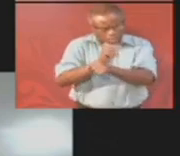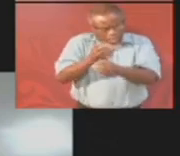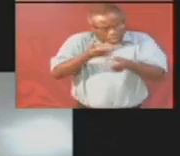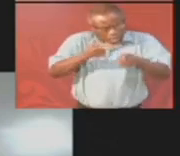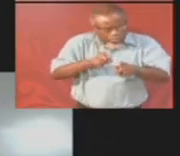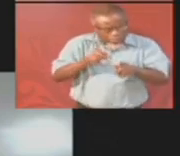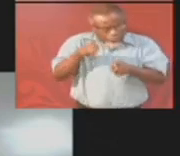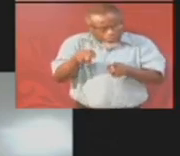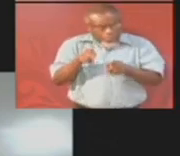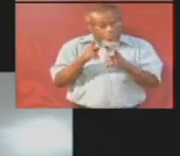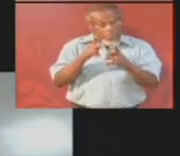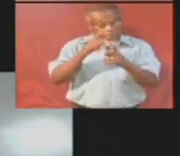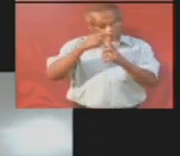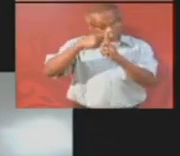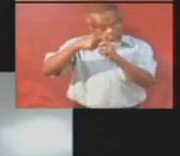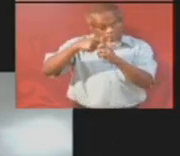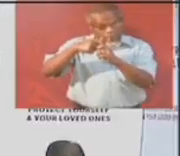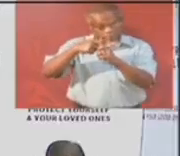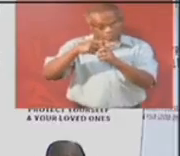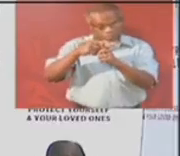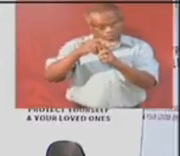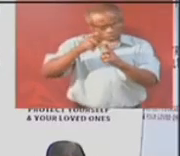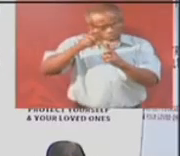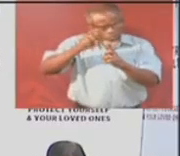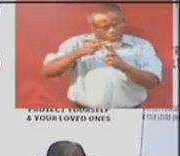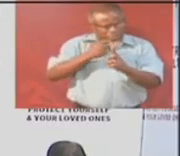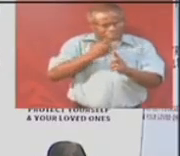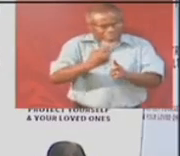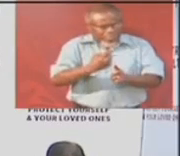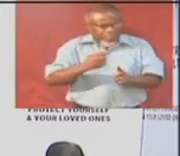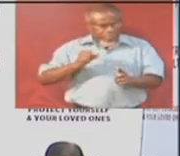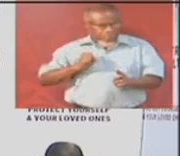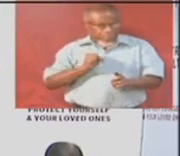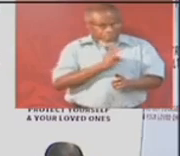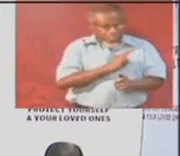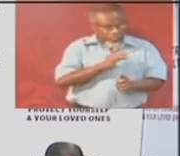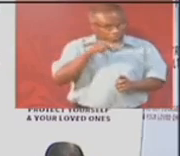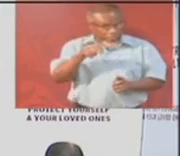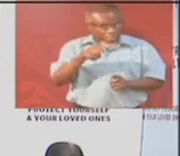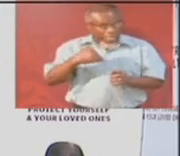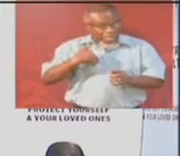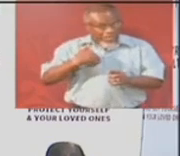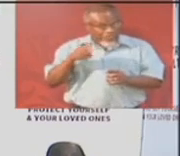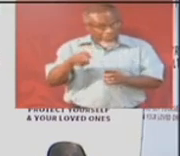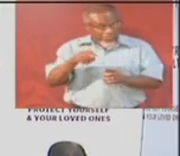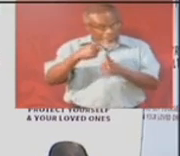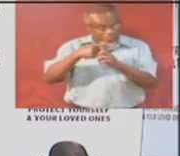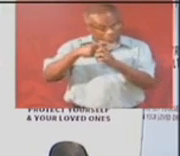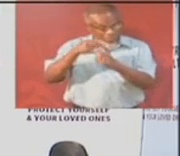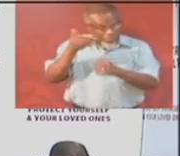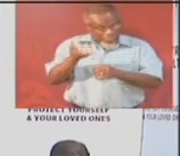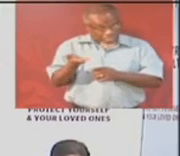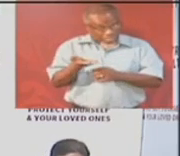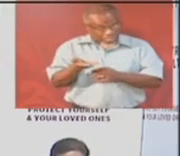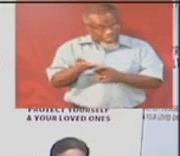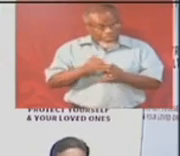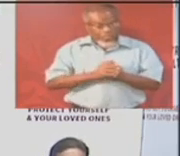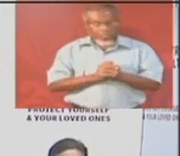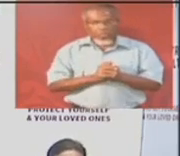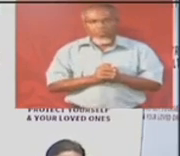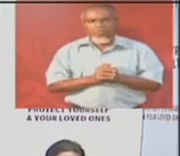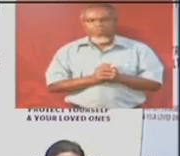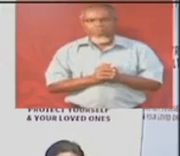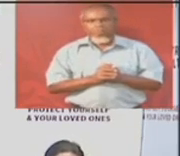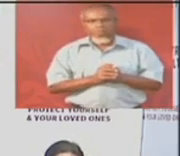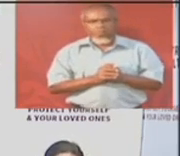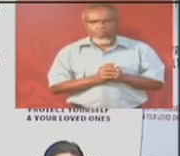buildings being sanitized as well? So these are good technical questions, and I will let the CMO respond to them. Yeah, so the